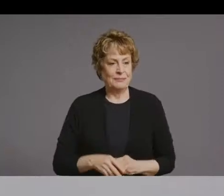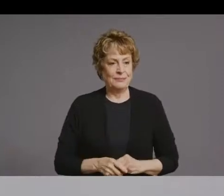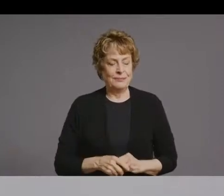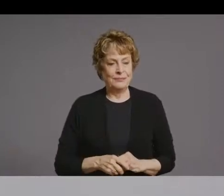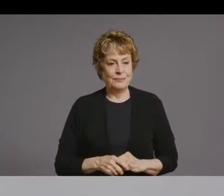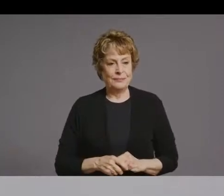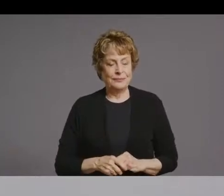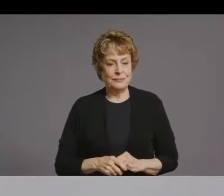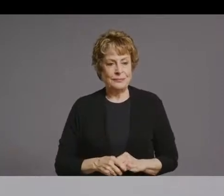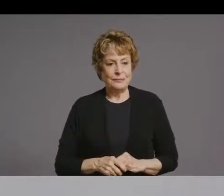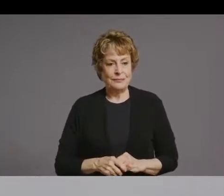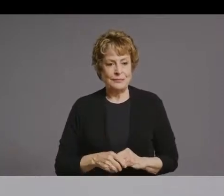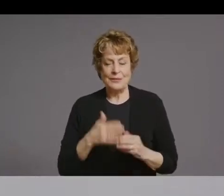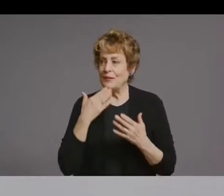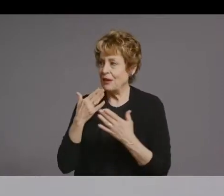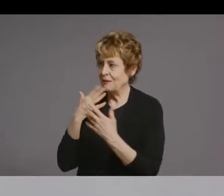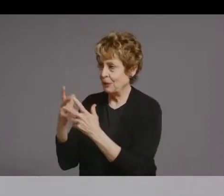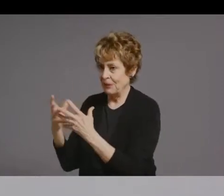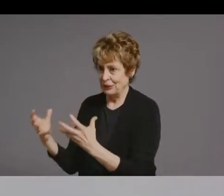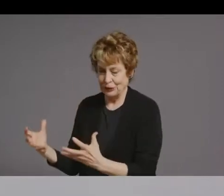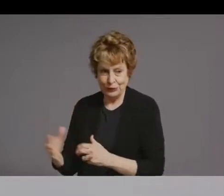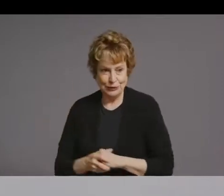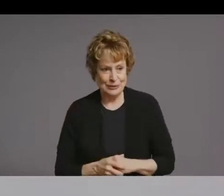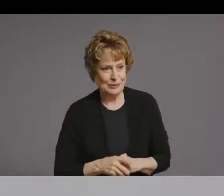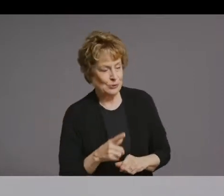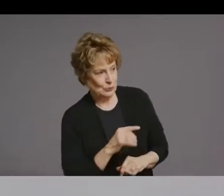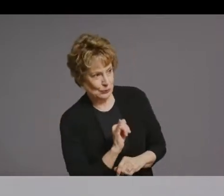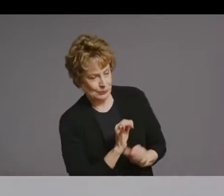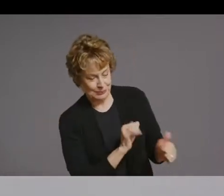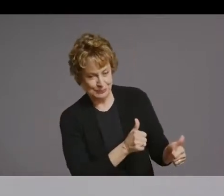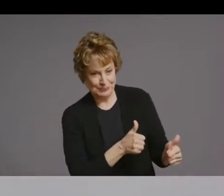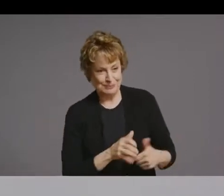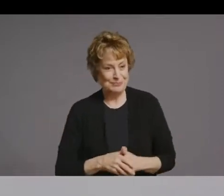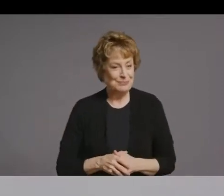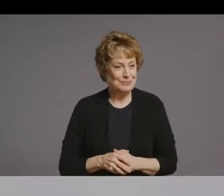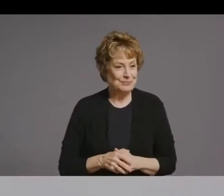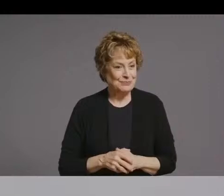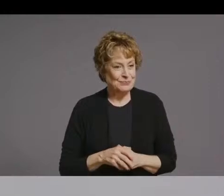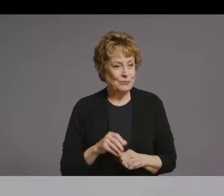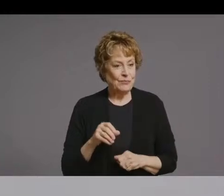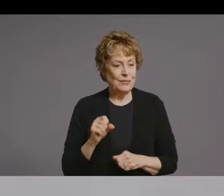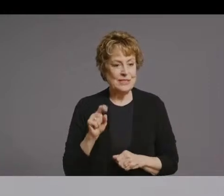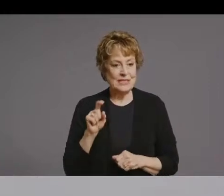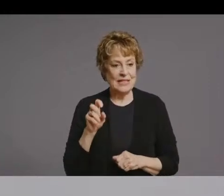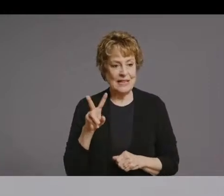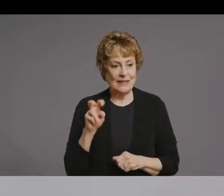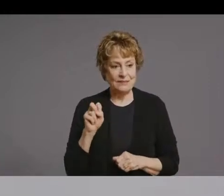Okay, Thank you so much. Have a good weekend. You too. Steve Jess. Hi, Steve.